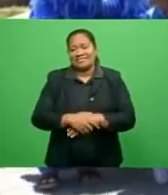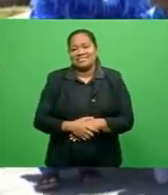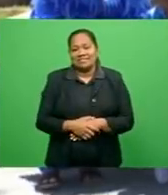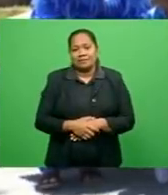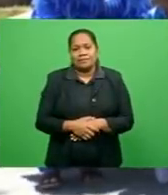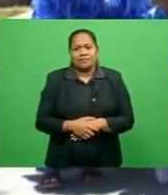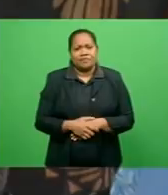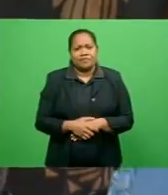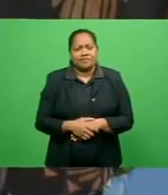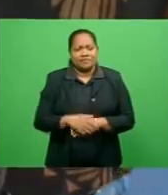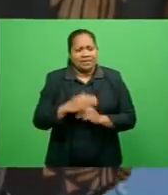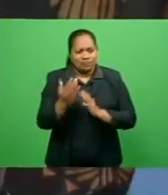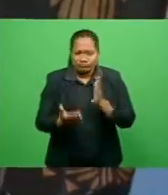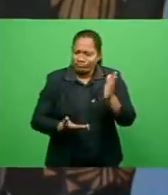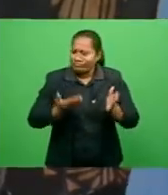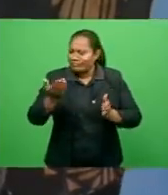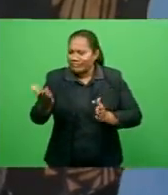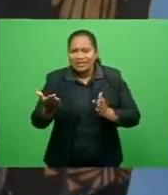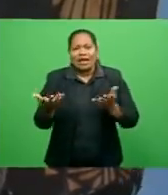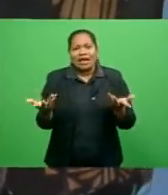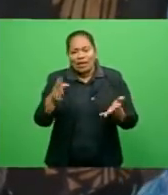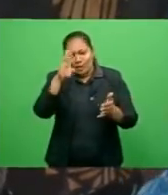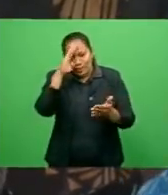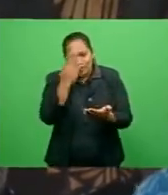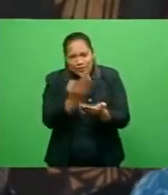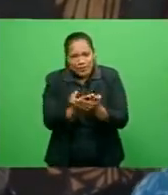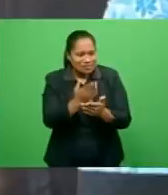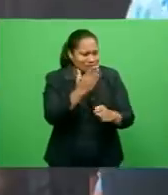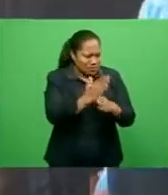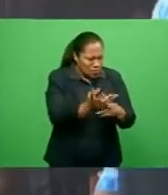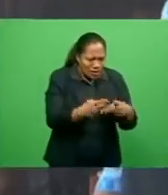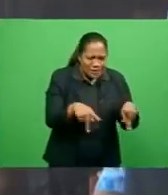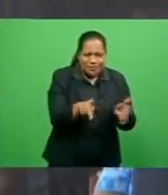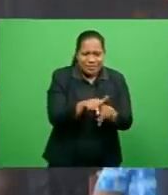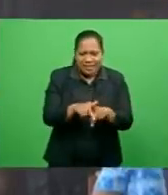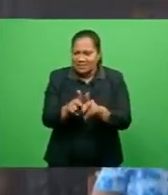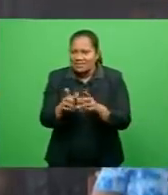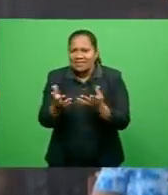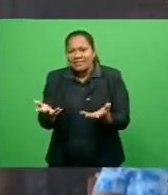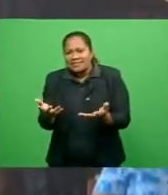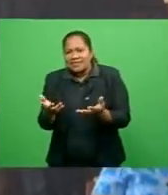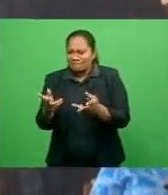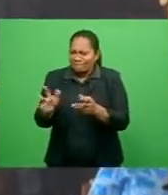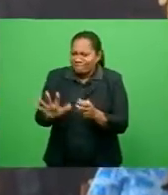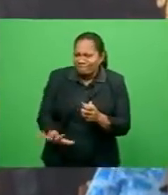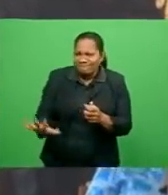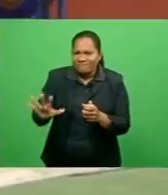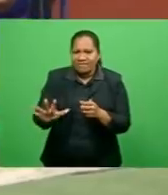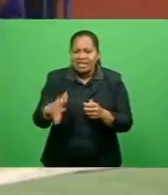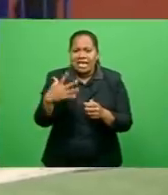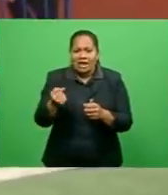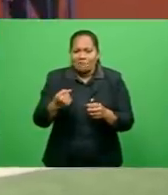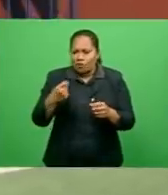Prizes were also given out to students, workplaces and areas following a week-long competition based on the